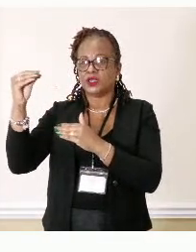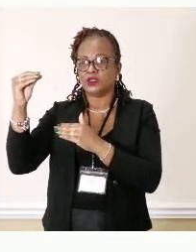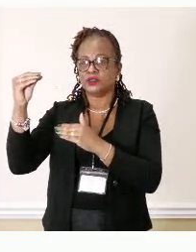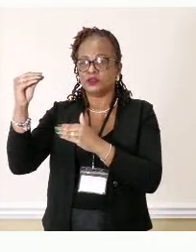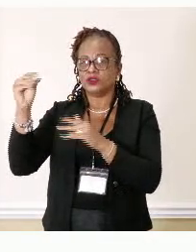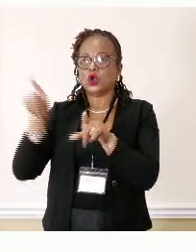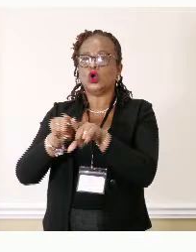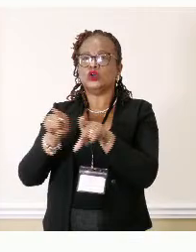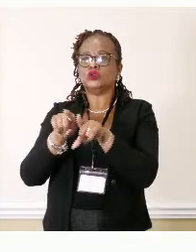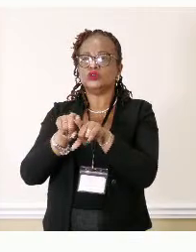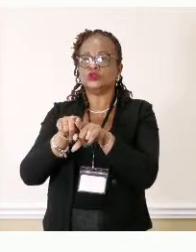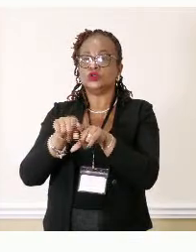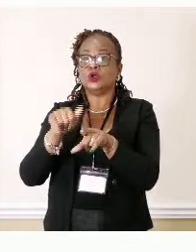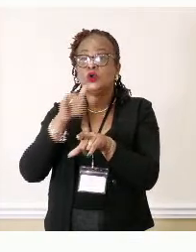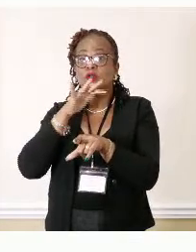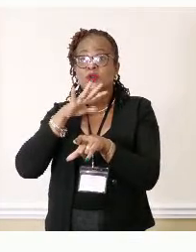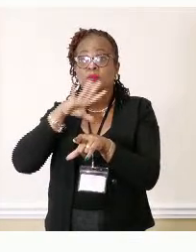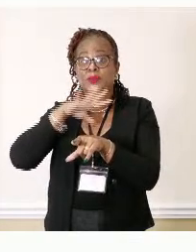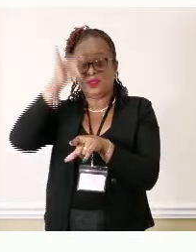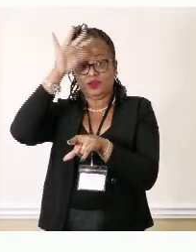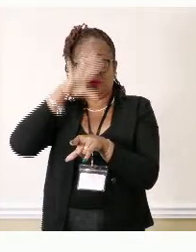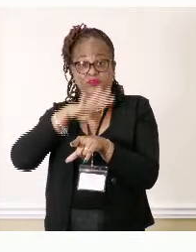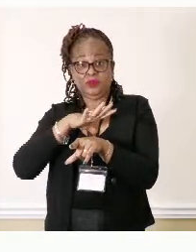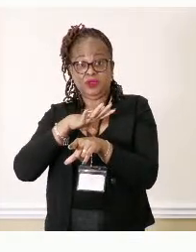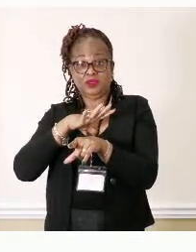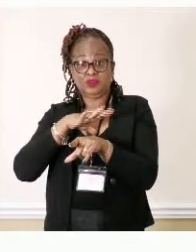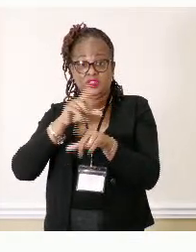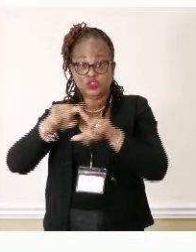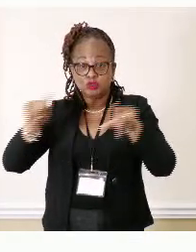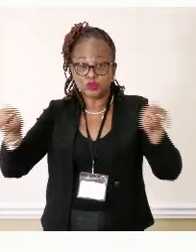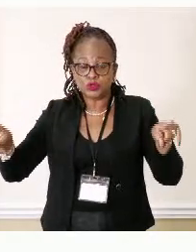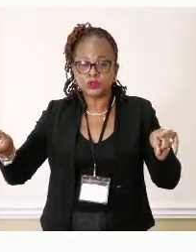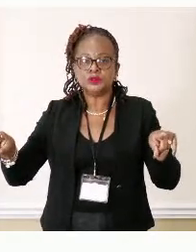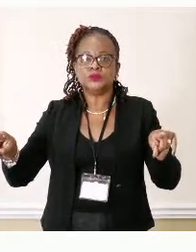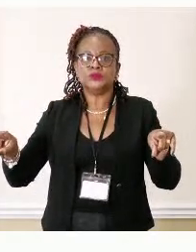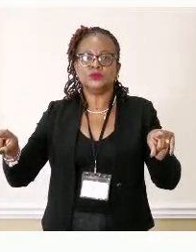is also the male-female distribution of